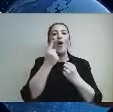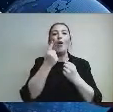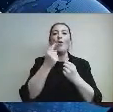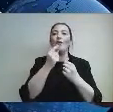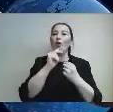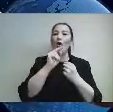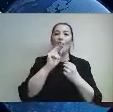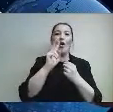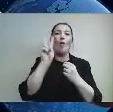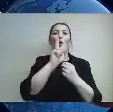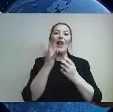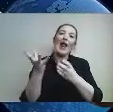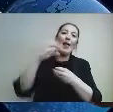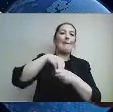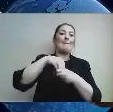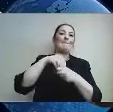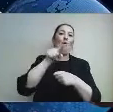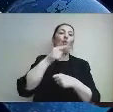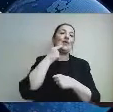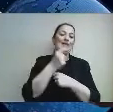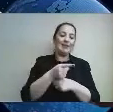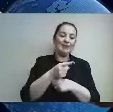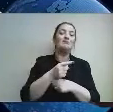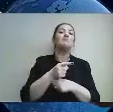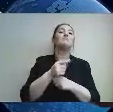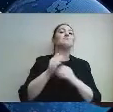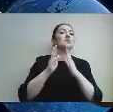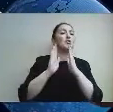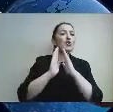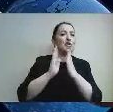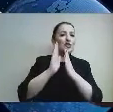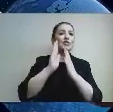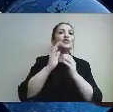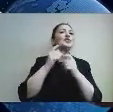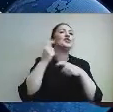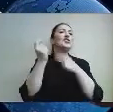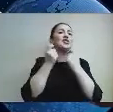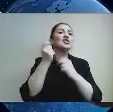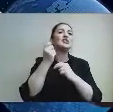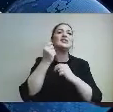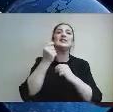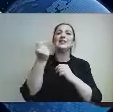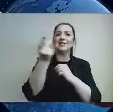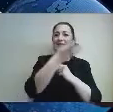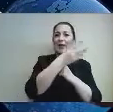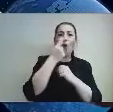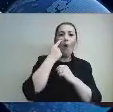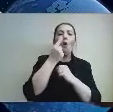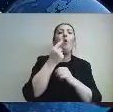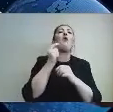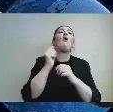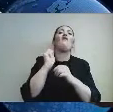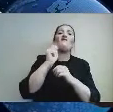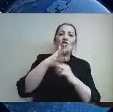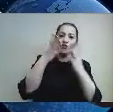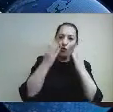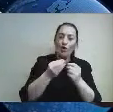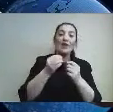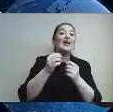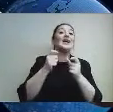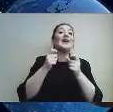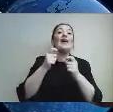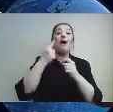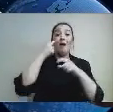companies has been increasing, and also we see many cooperatives in cities other than Istanbul, Izmir, and